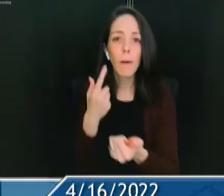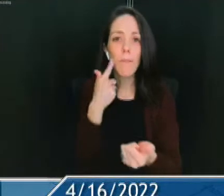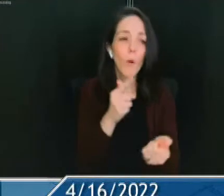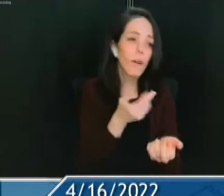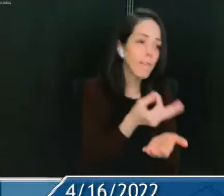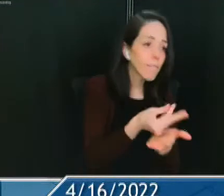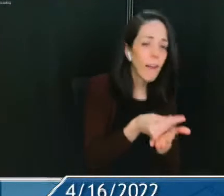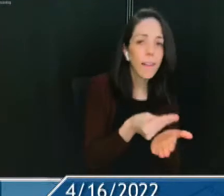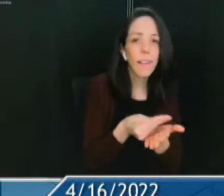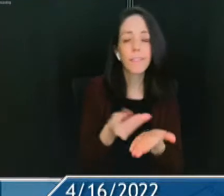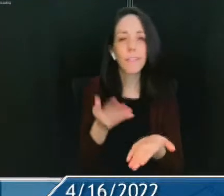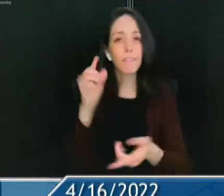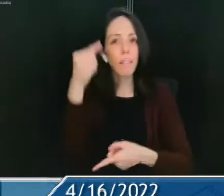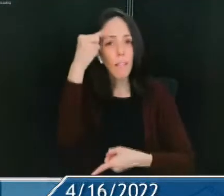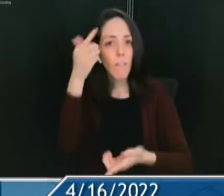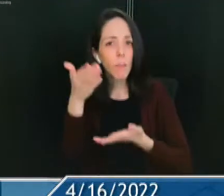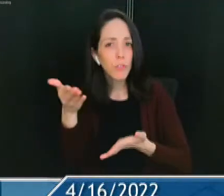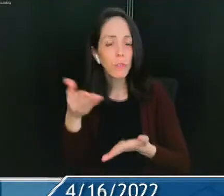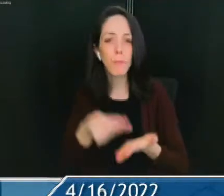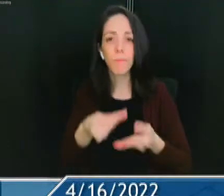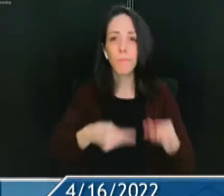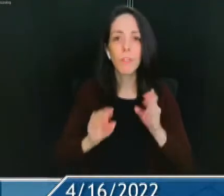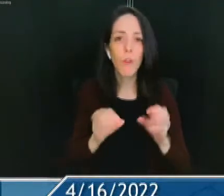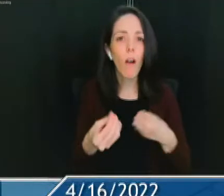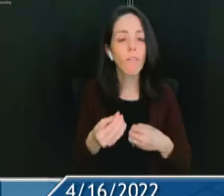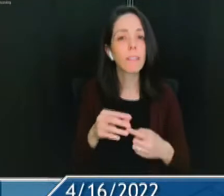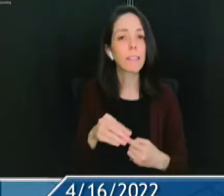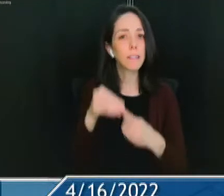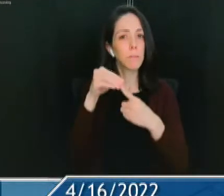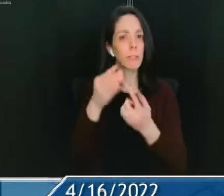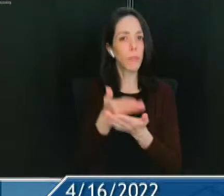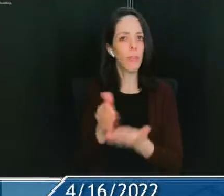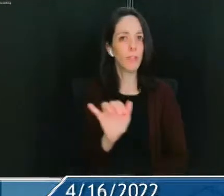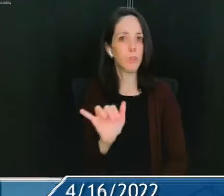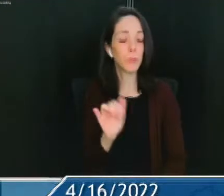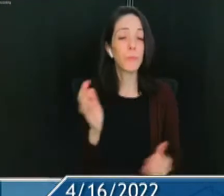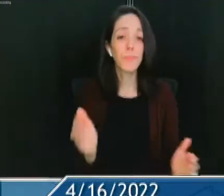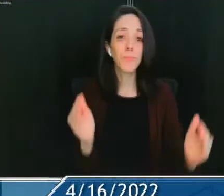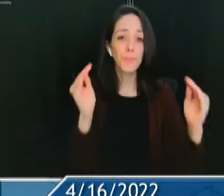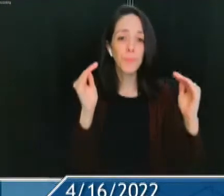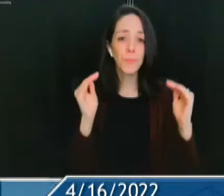government relations, budget office, and special appropriations. Next slide, please.